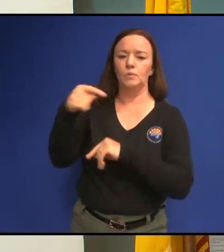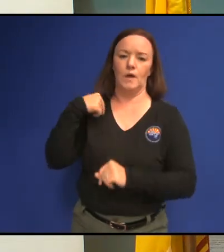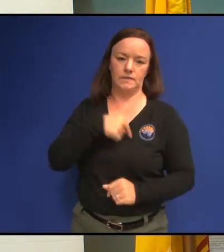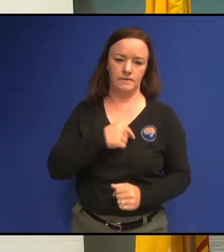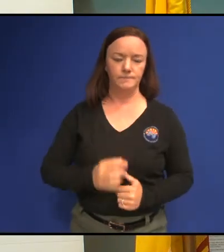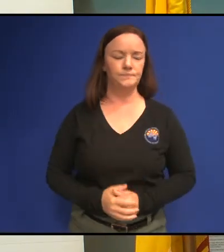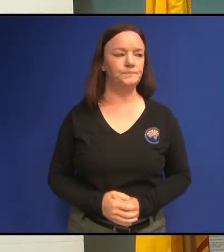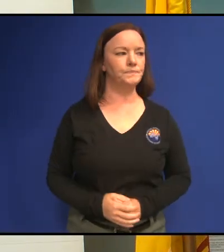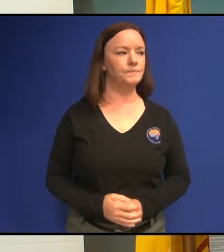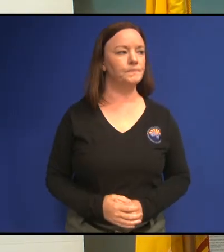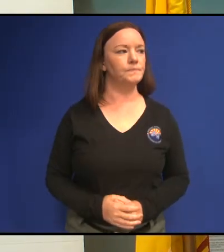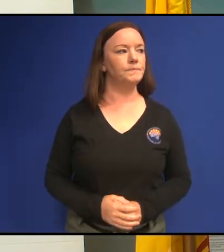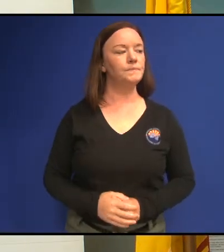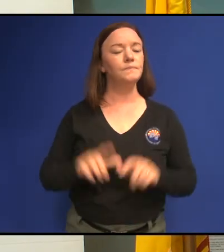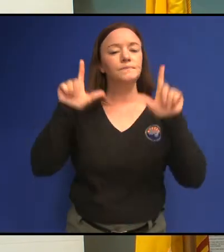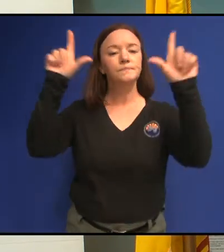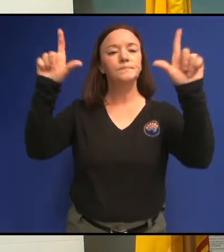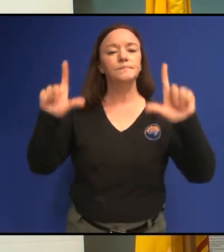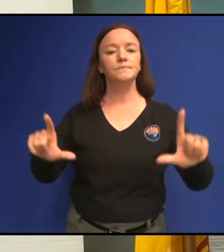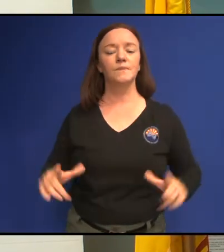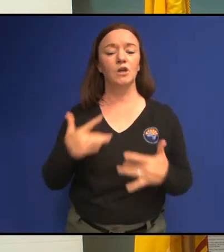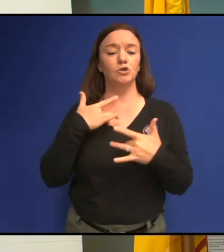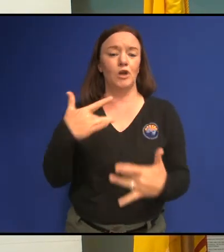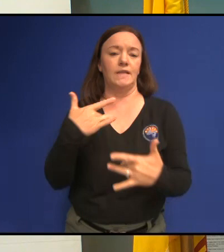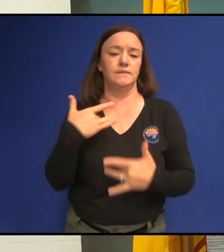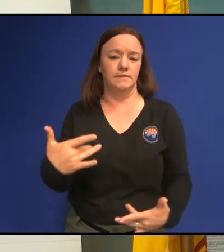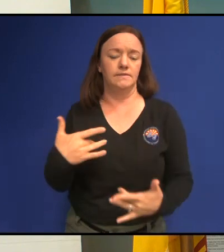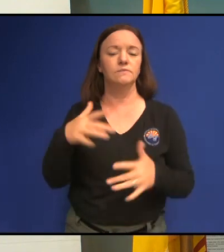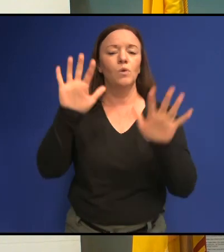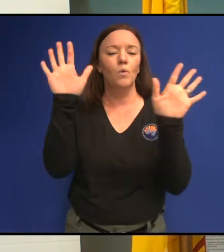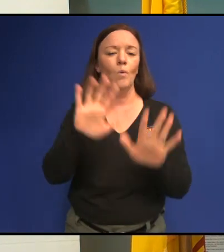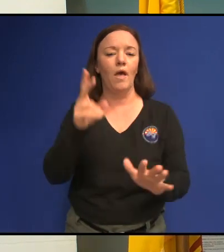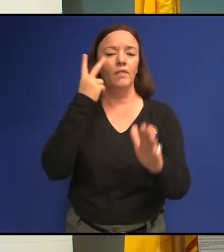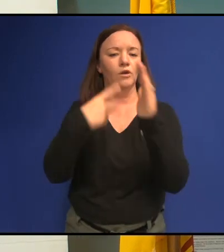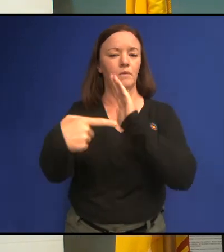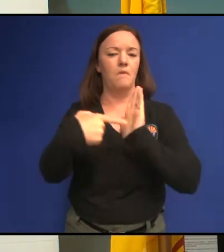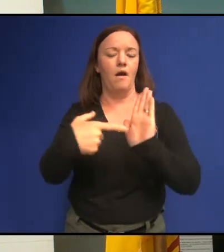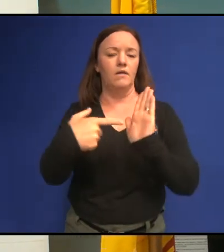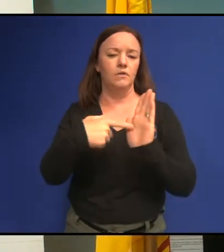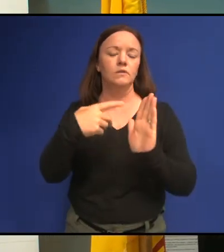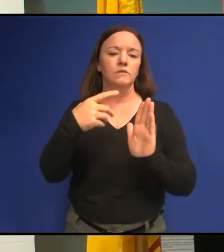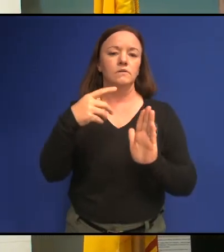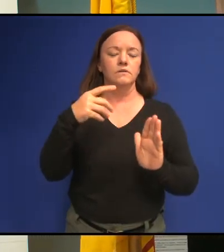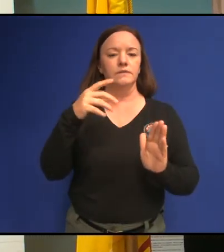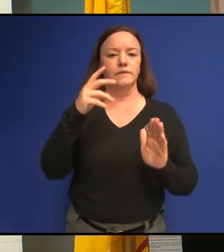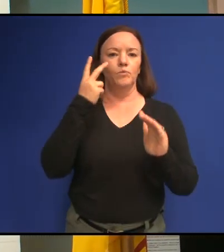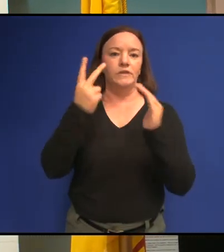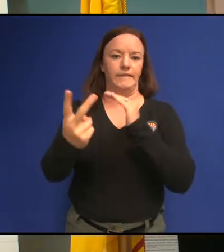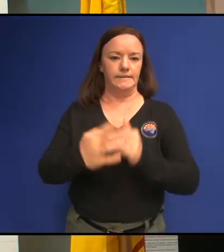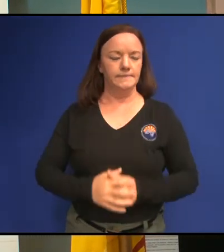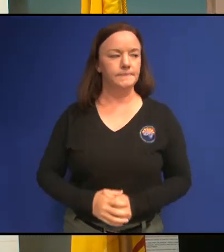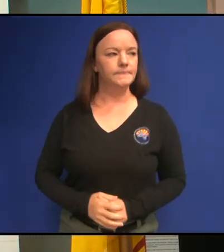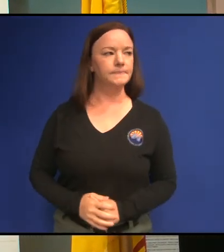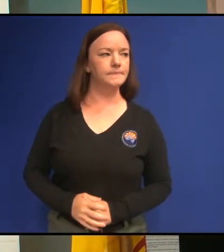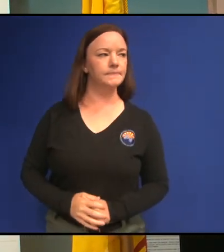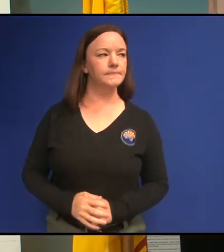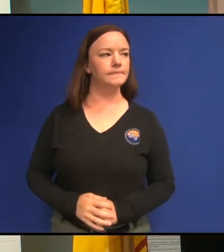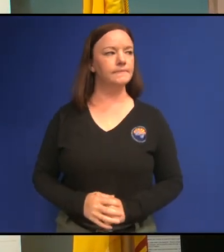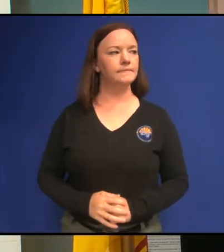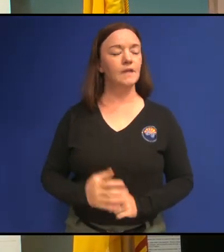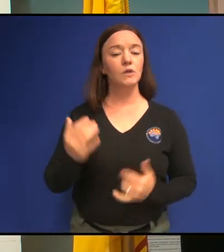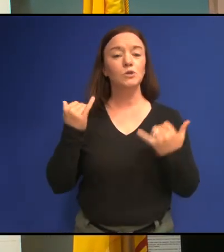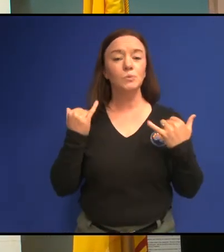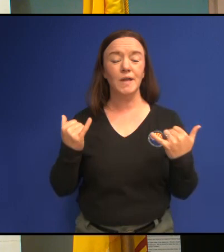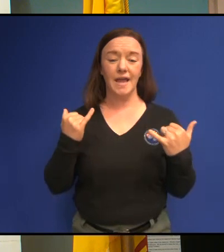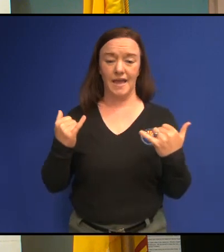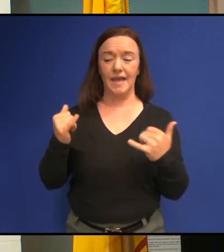and we'll look at the trends and what our weather models are showing us with that moisture moving in. So here we are today. You can see